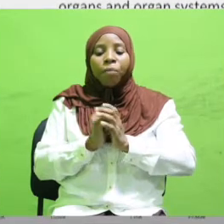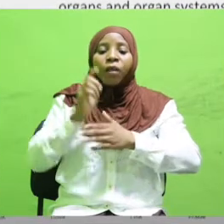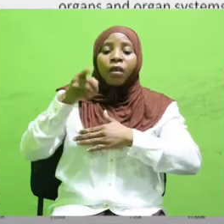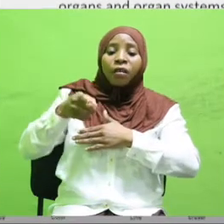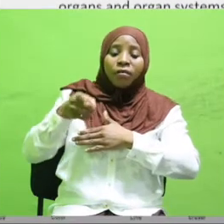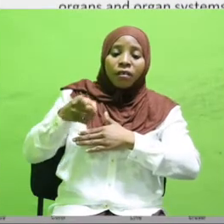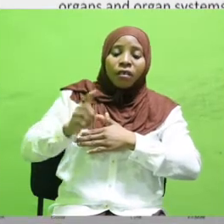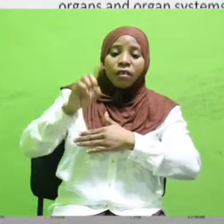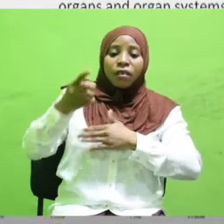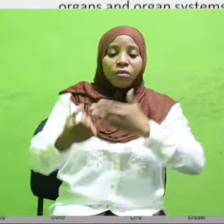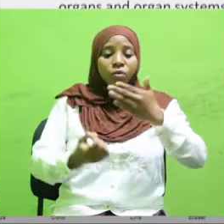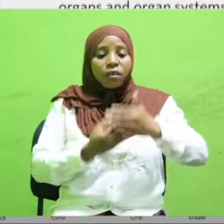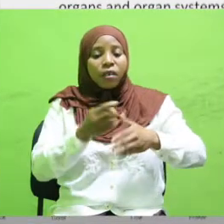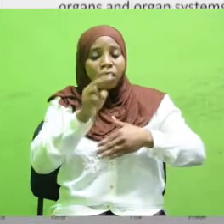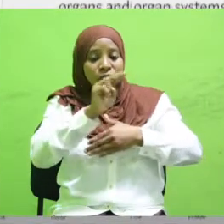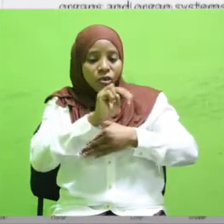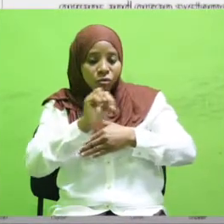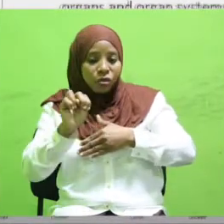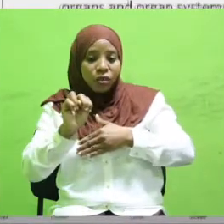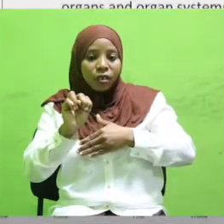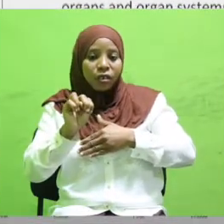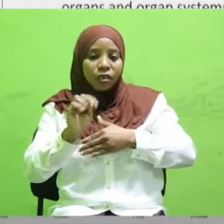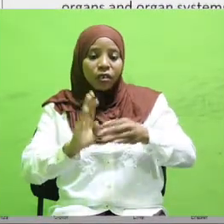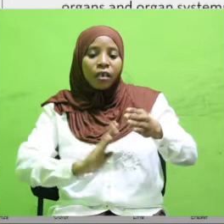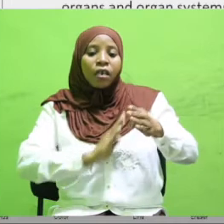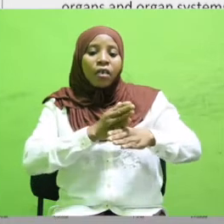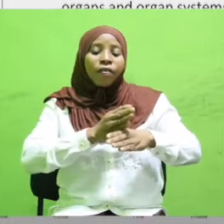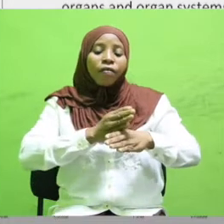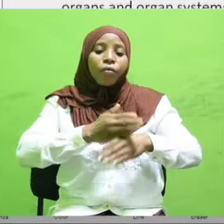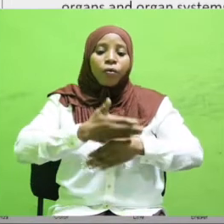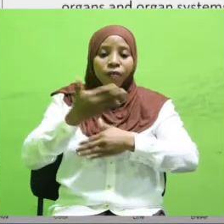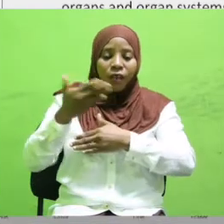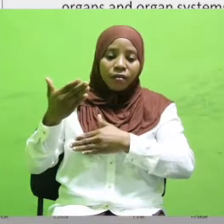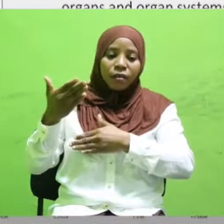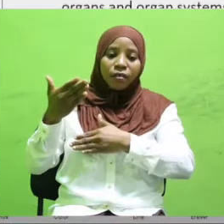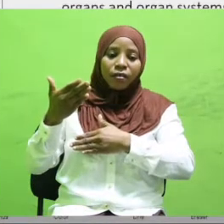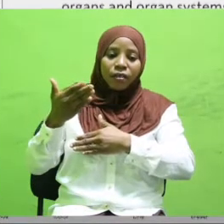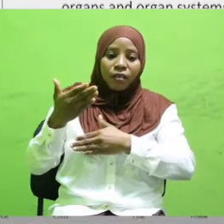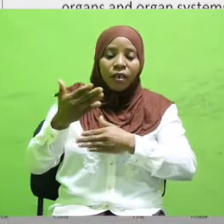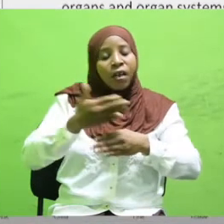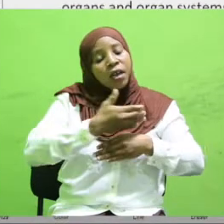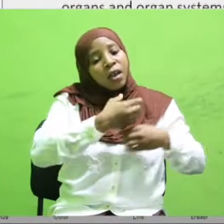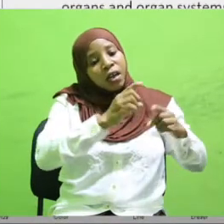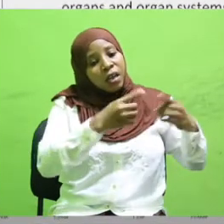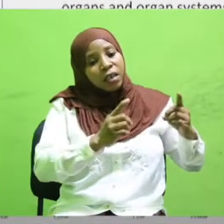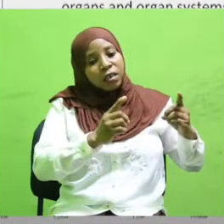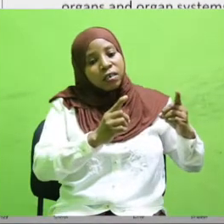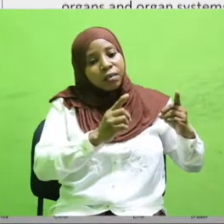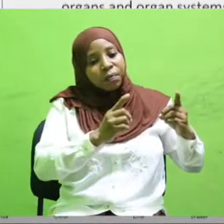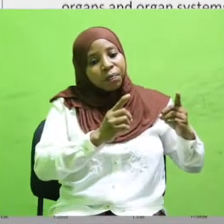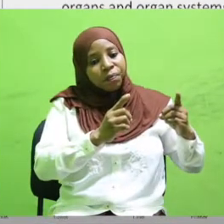nutrients through harming others. Also, another one is that they store food as starch.